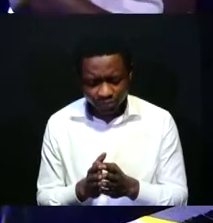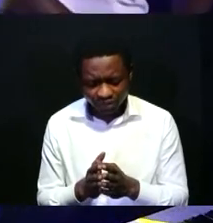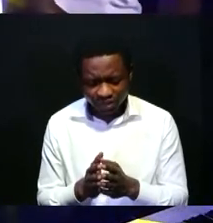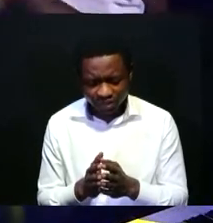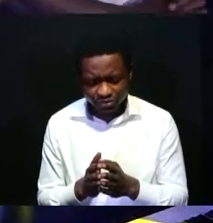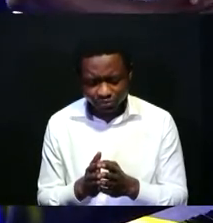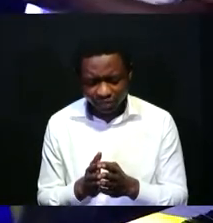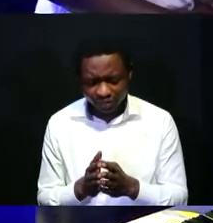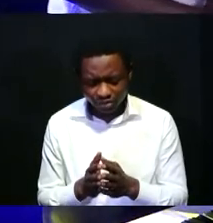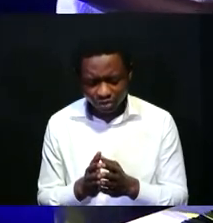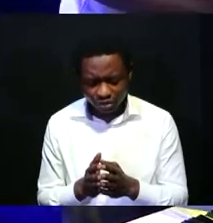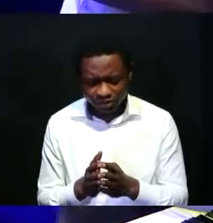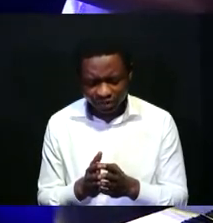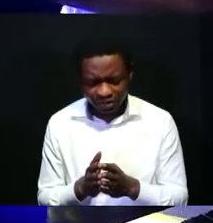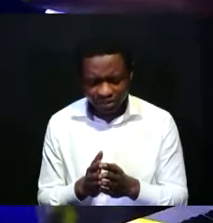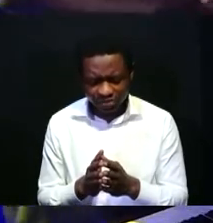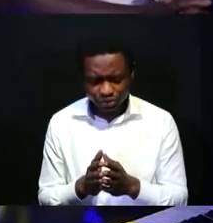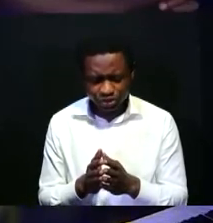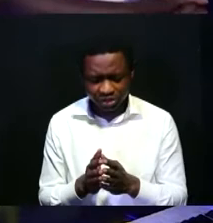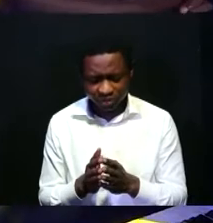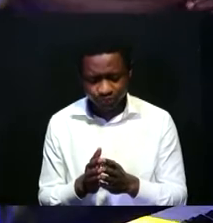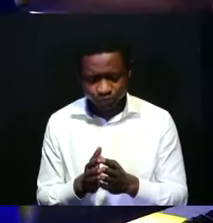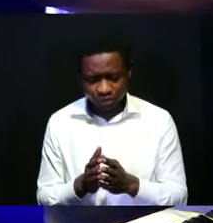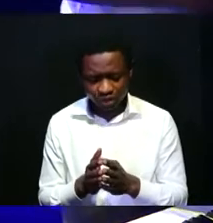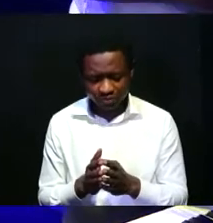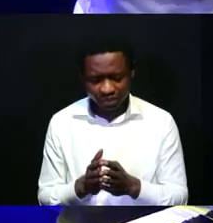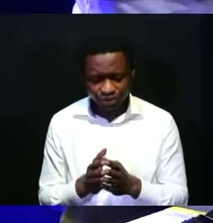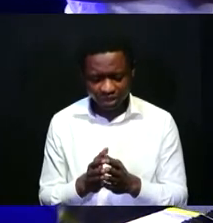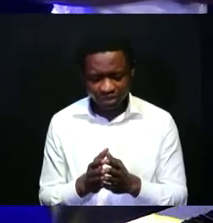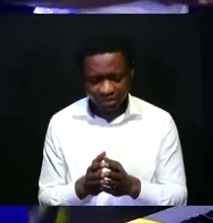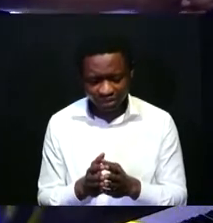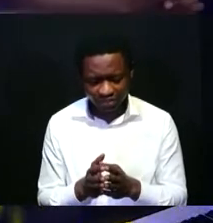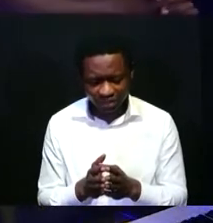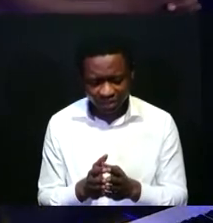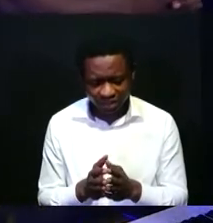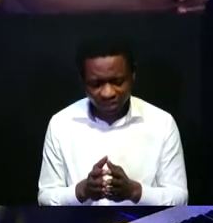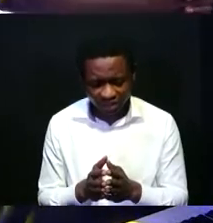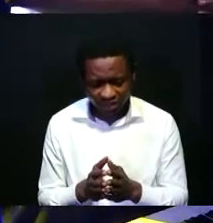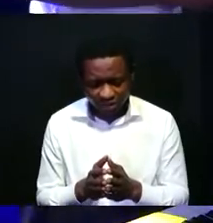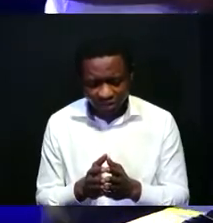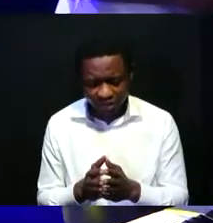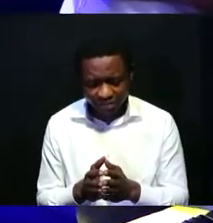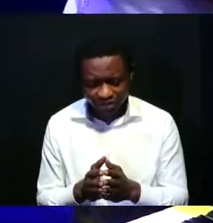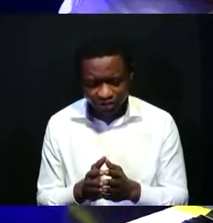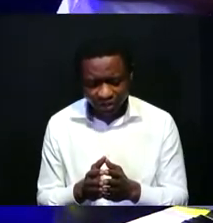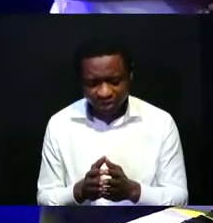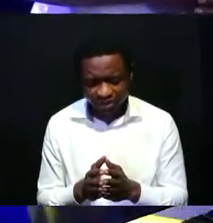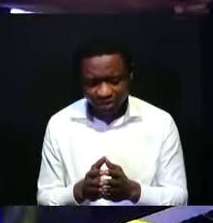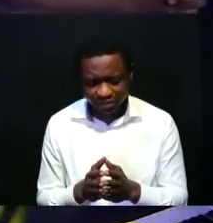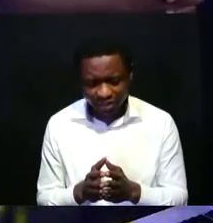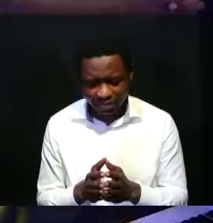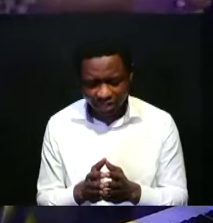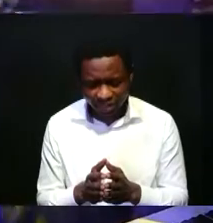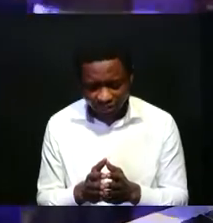Lord. Make a toast, Shataya. Make a lebre a poco to brande. Zene a slebre